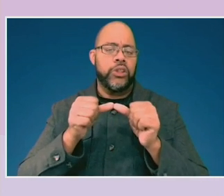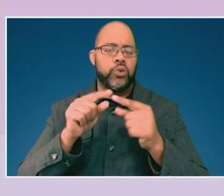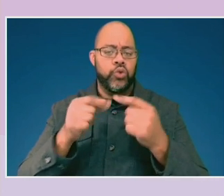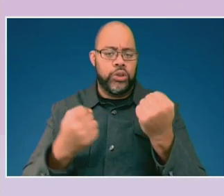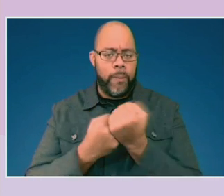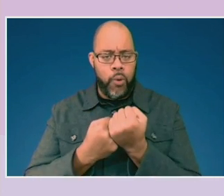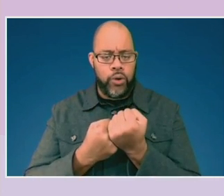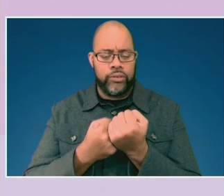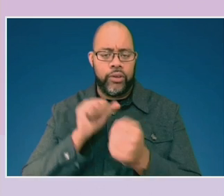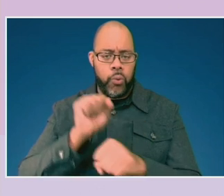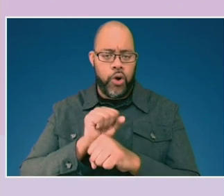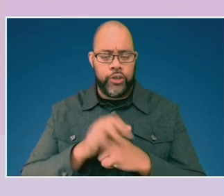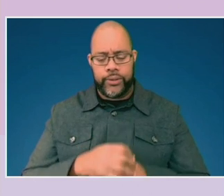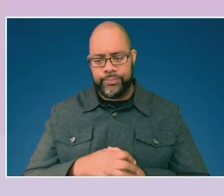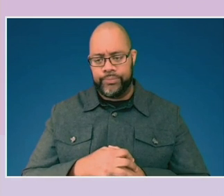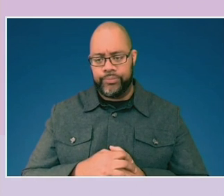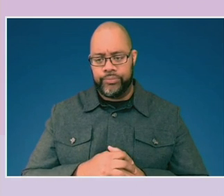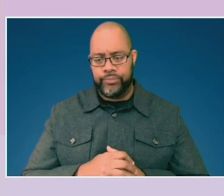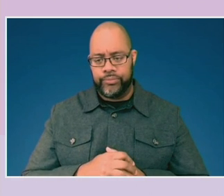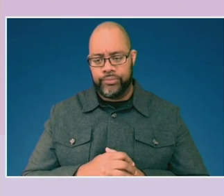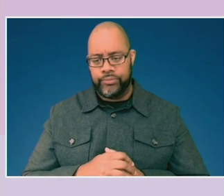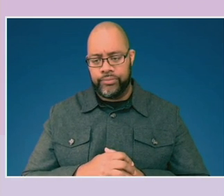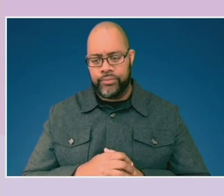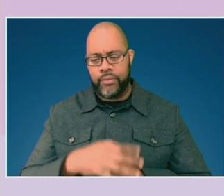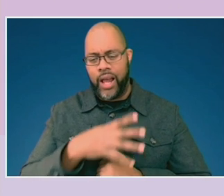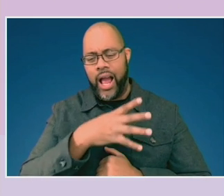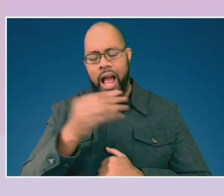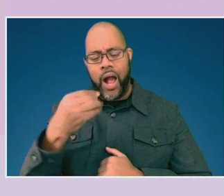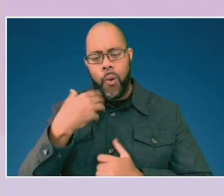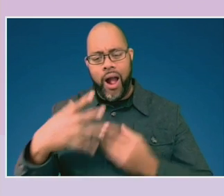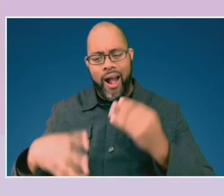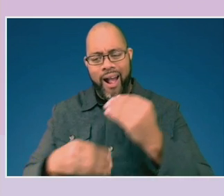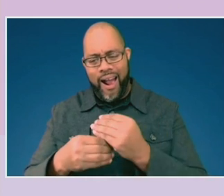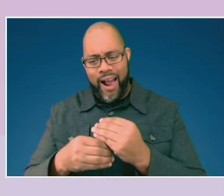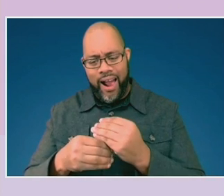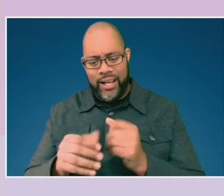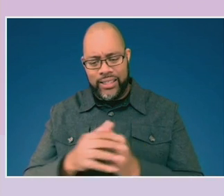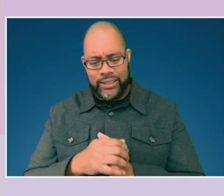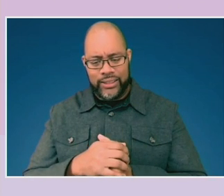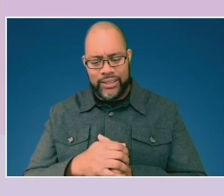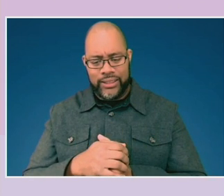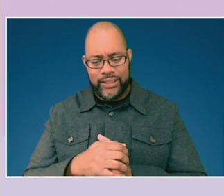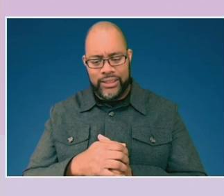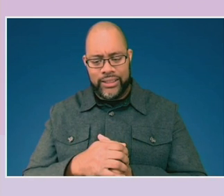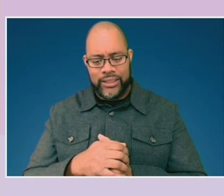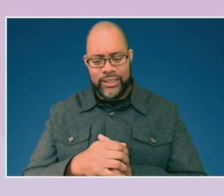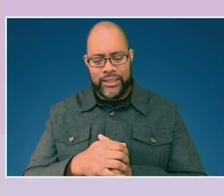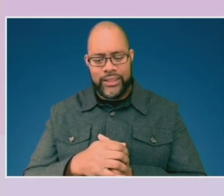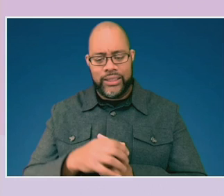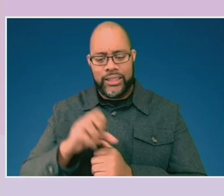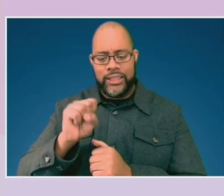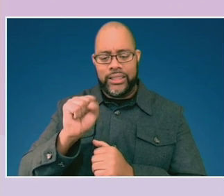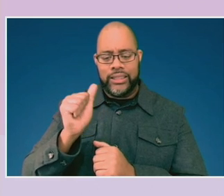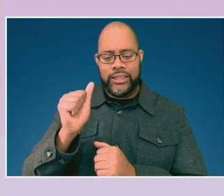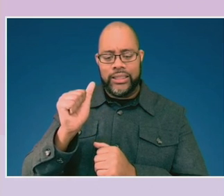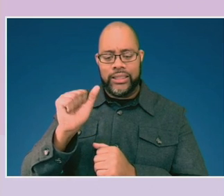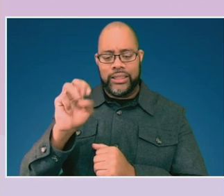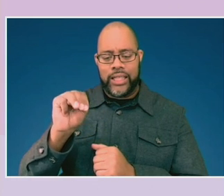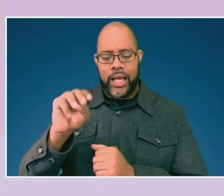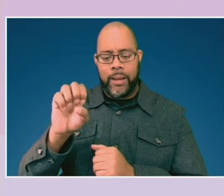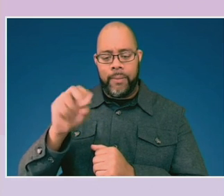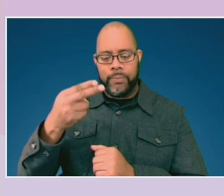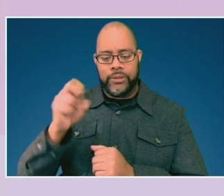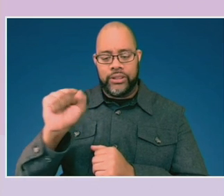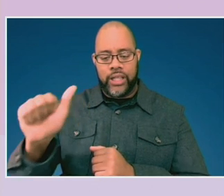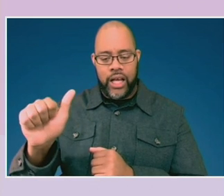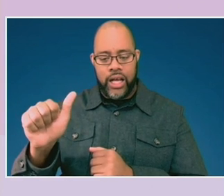work. And I would just add, not that it's always done, but SAMHSA, right, gives prevention money for mental health substance use,